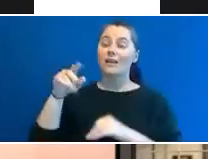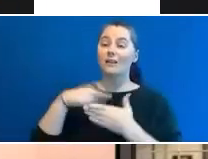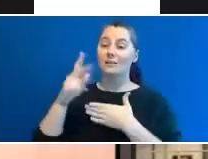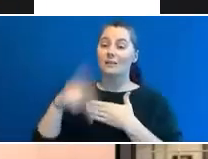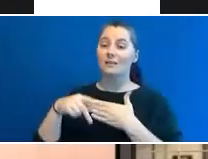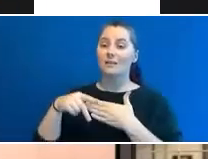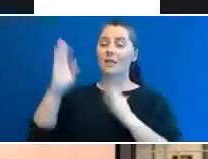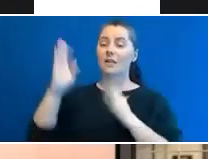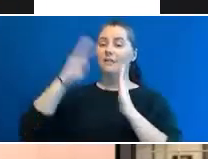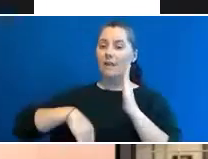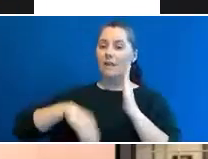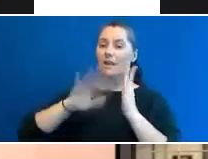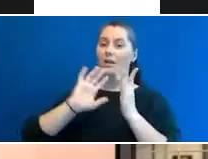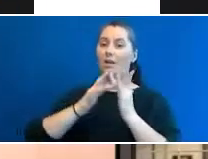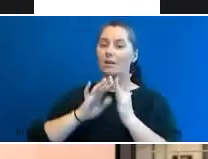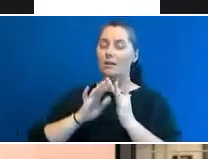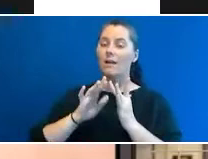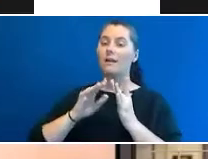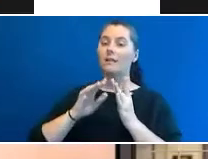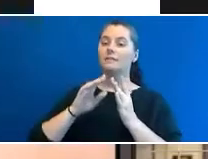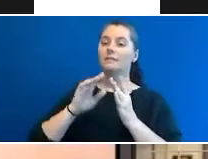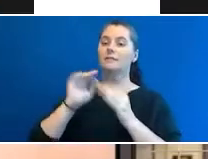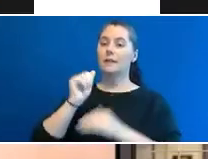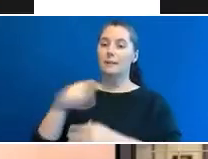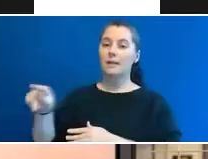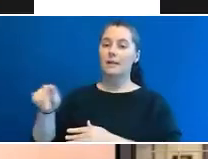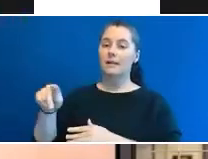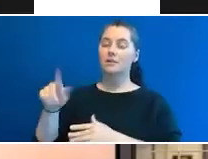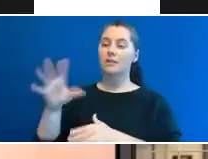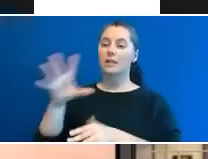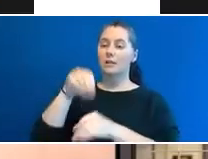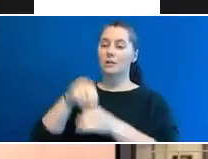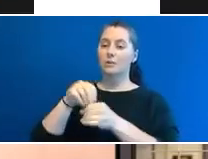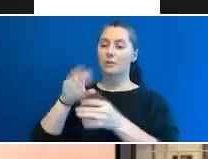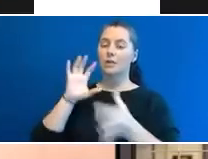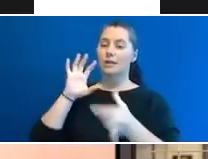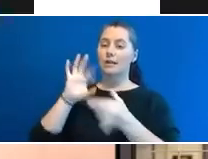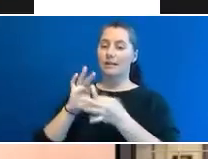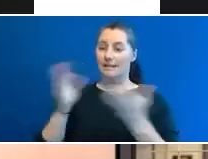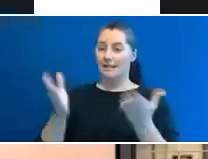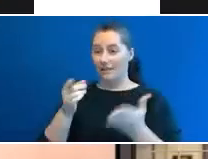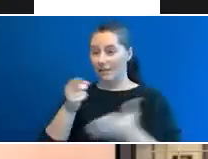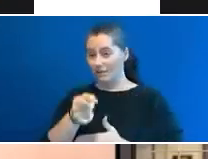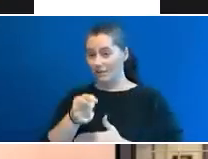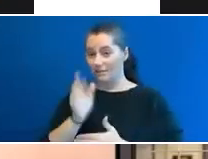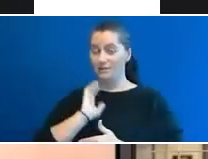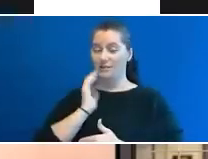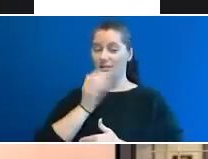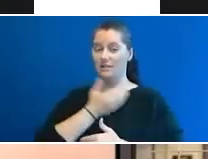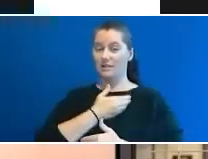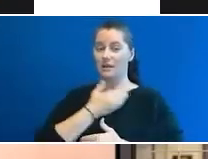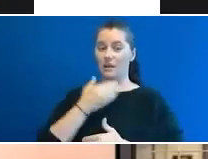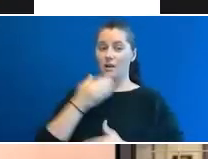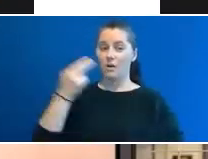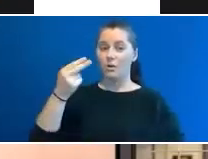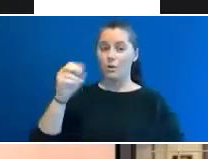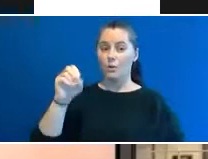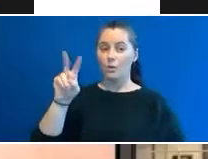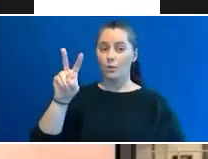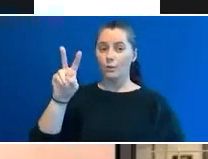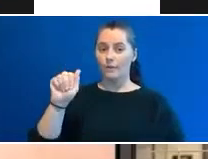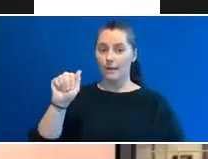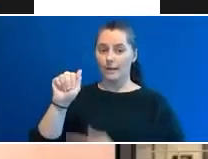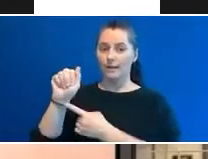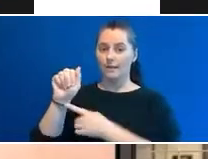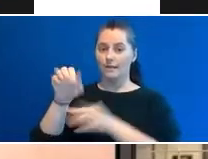online application. We've included a link here in the HUVA description where you can sign